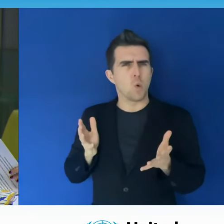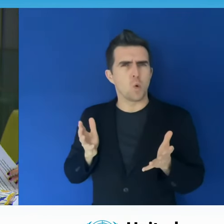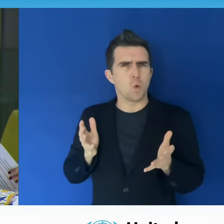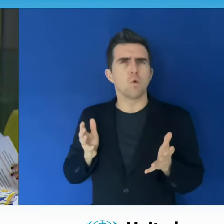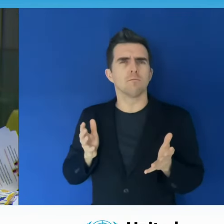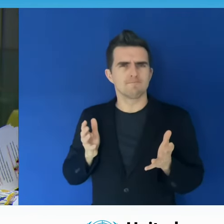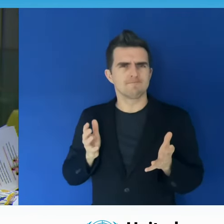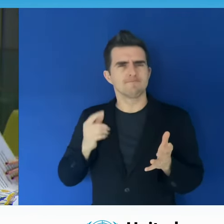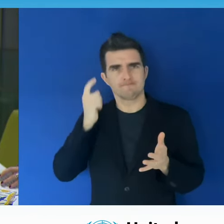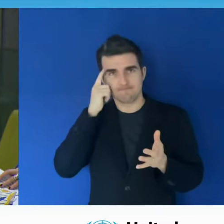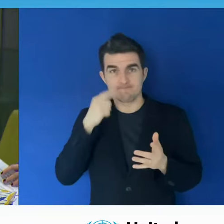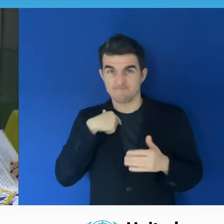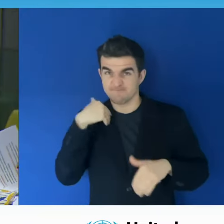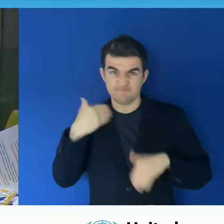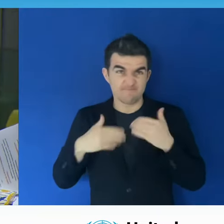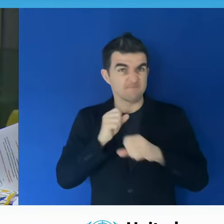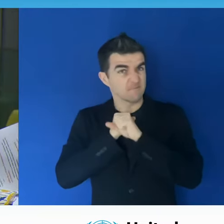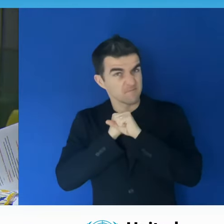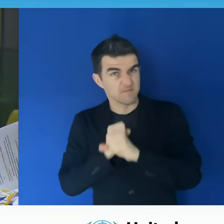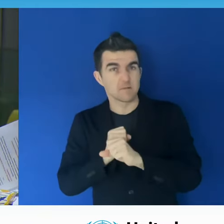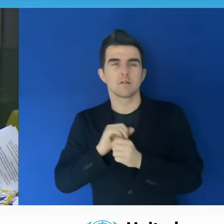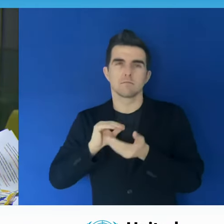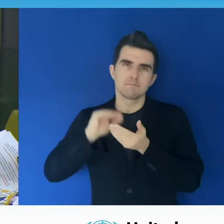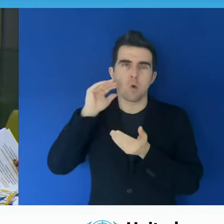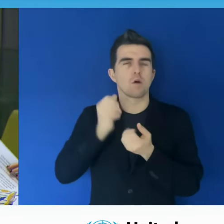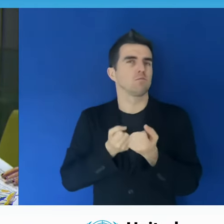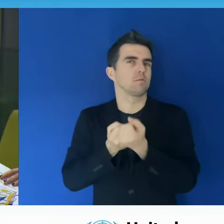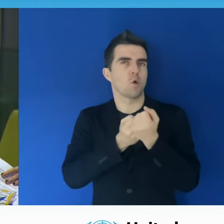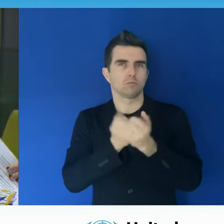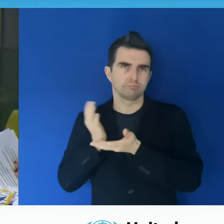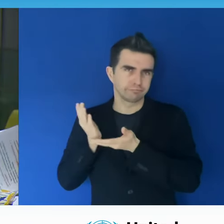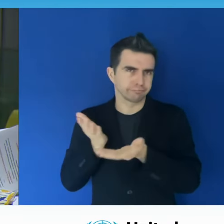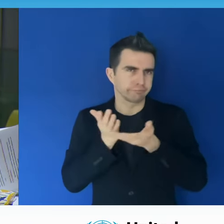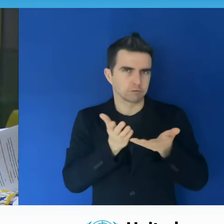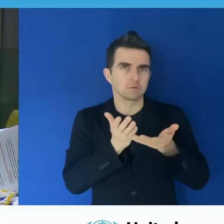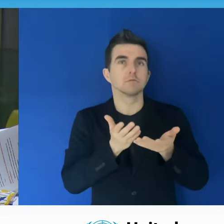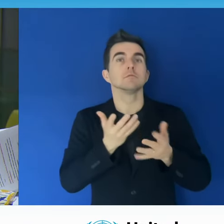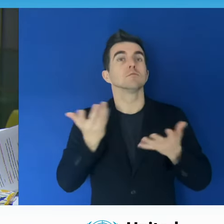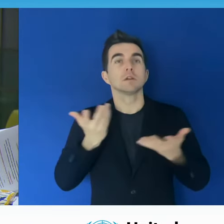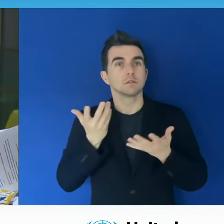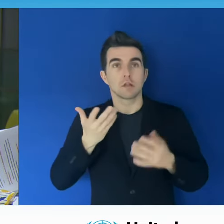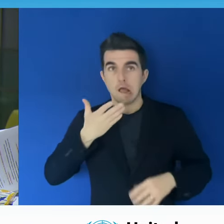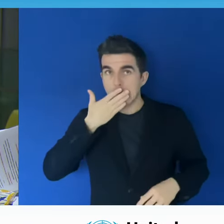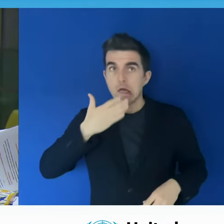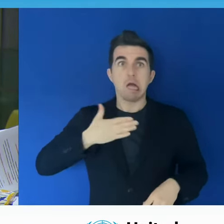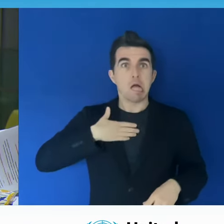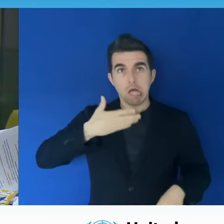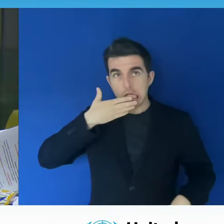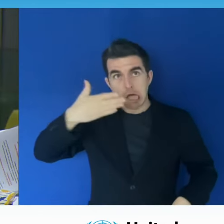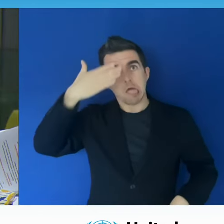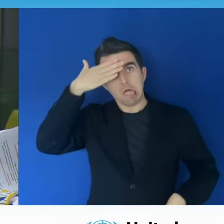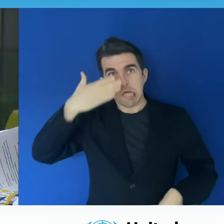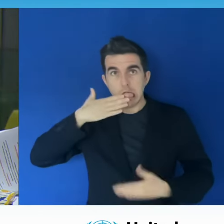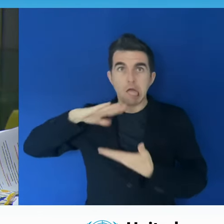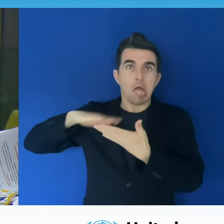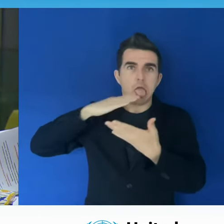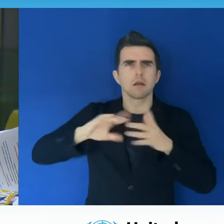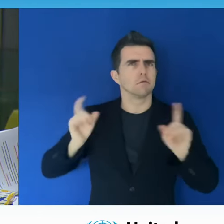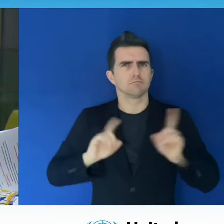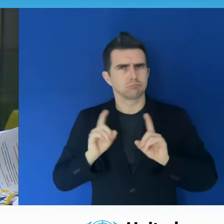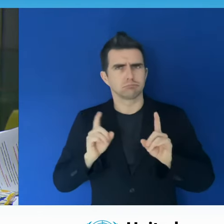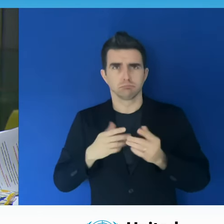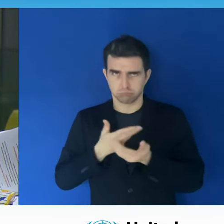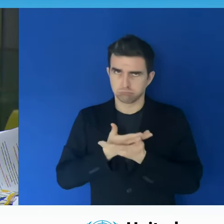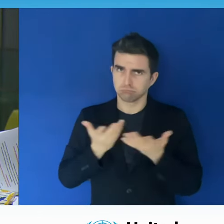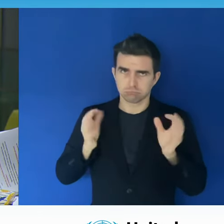and that are reliable for young people. And lastly, and above all, to involve young people themselves in this dialogue,